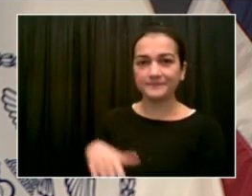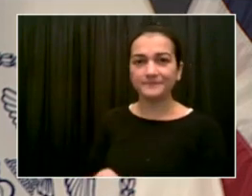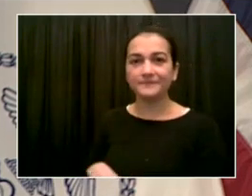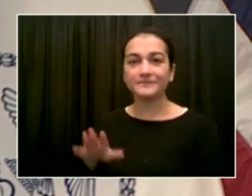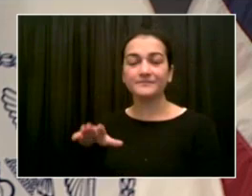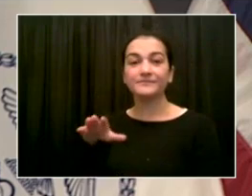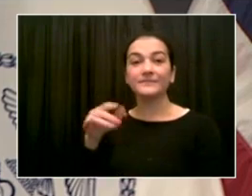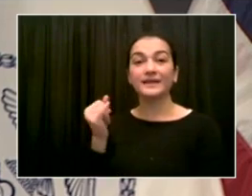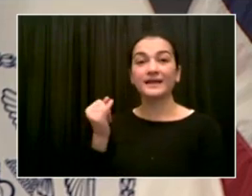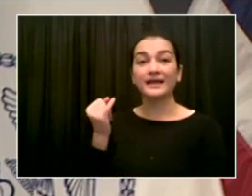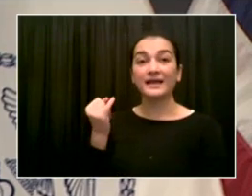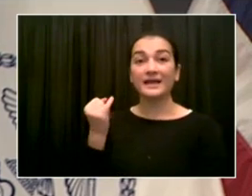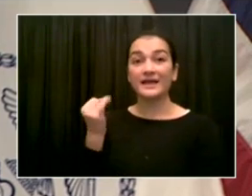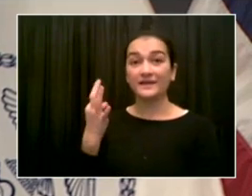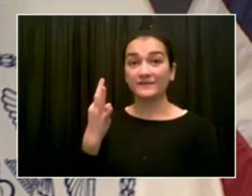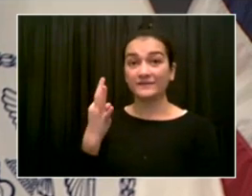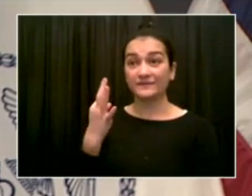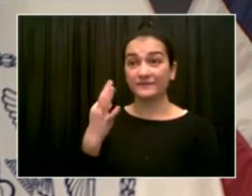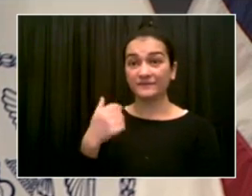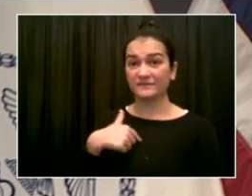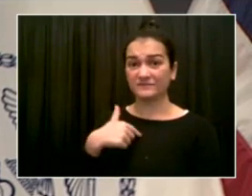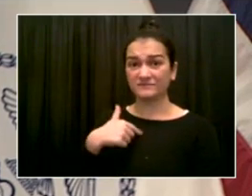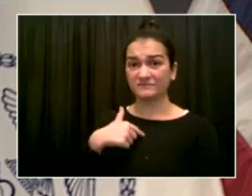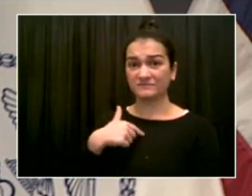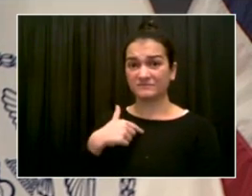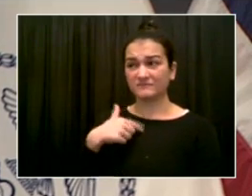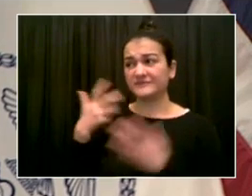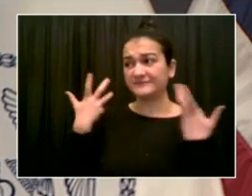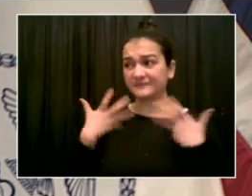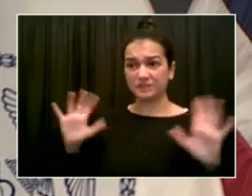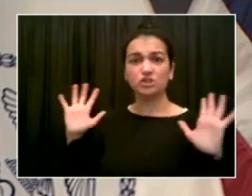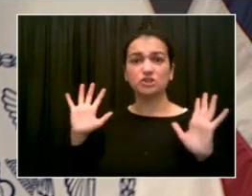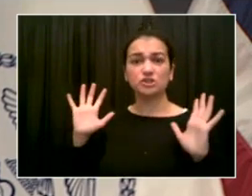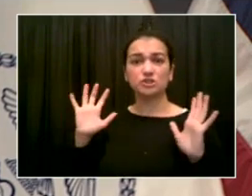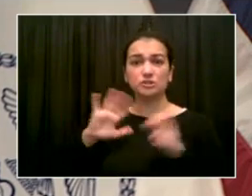total natural immunity. Dr. Katz, true or false?